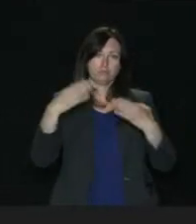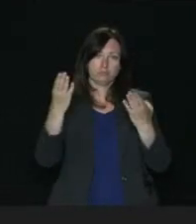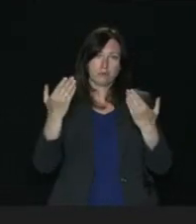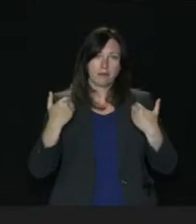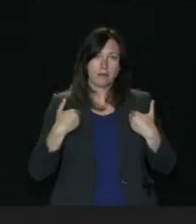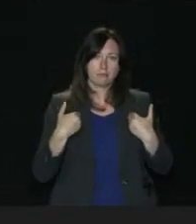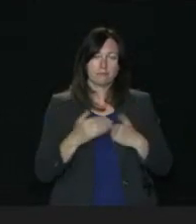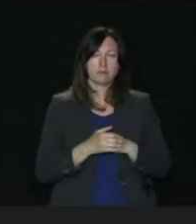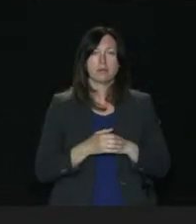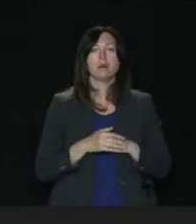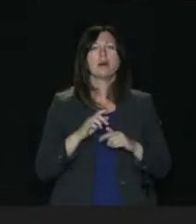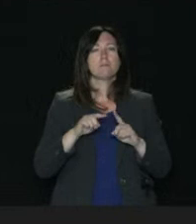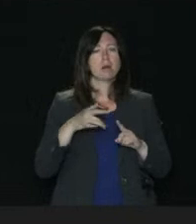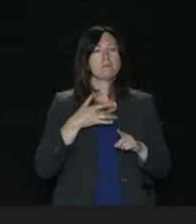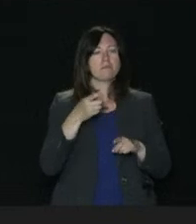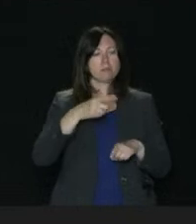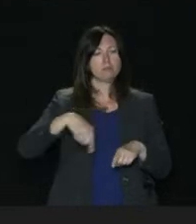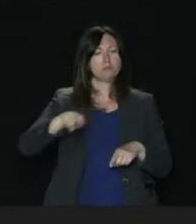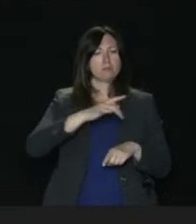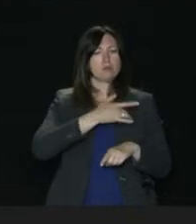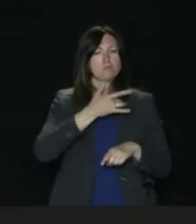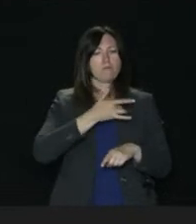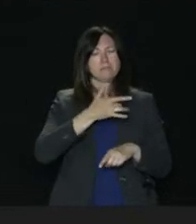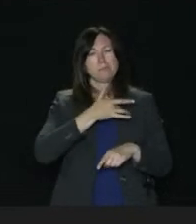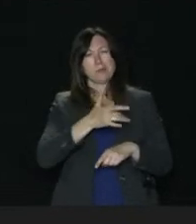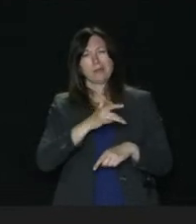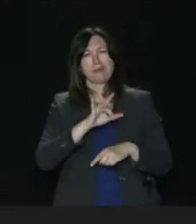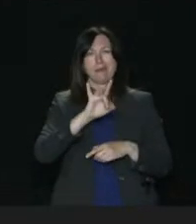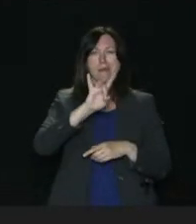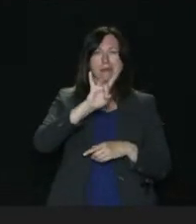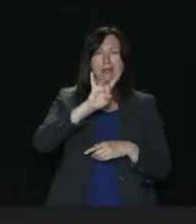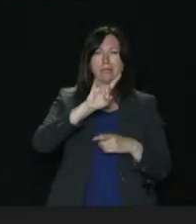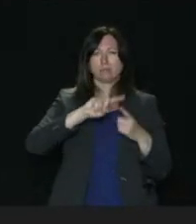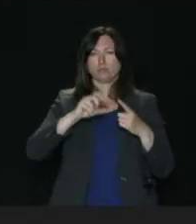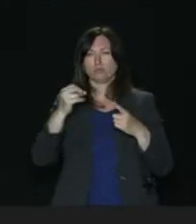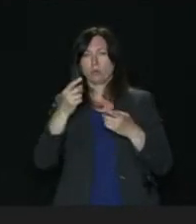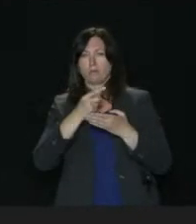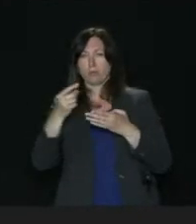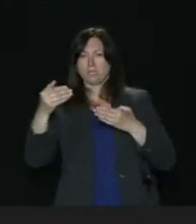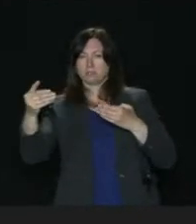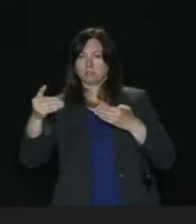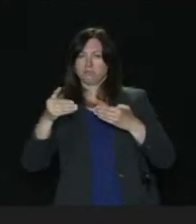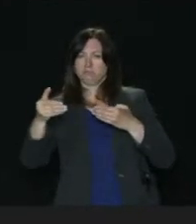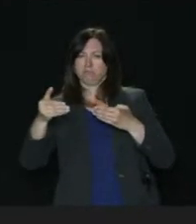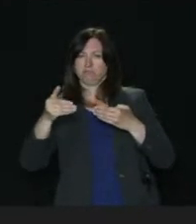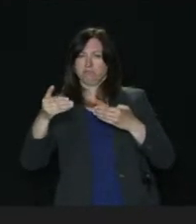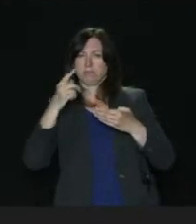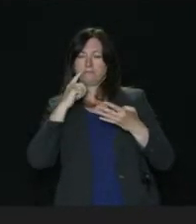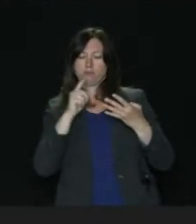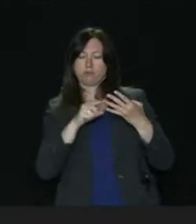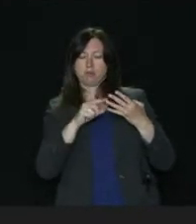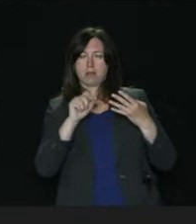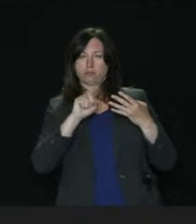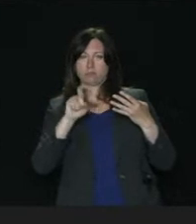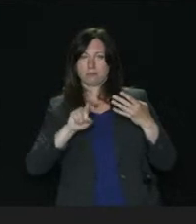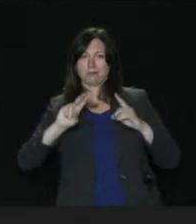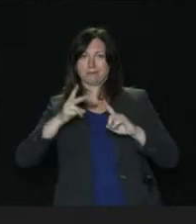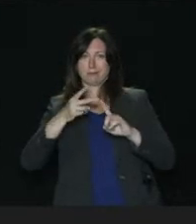many provinces are going somewhere between the 8 to 12-week mark for the AstraZeneca